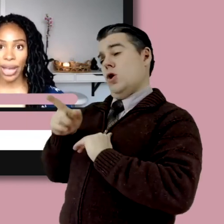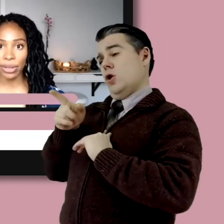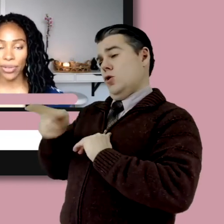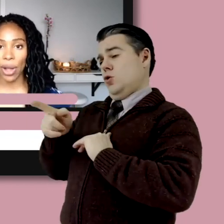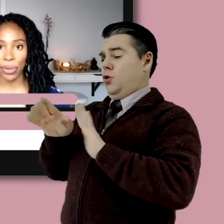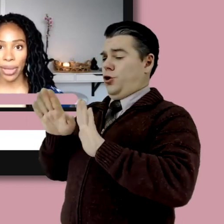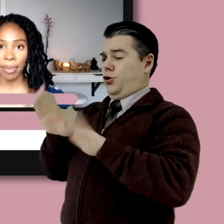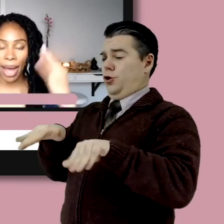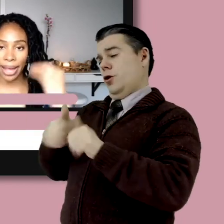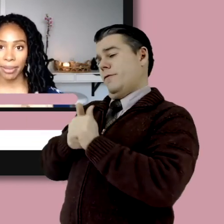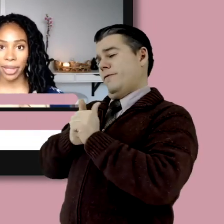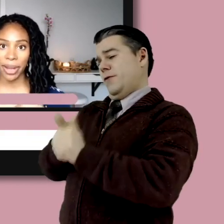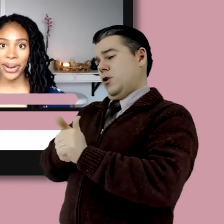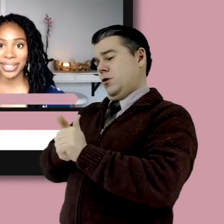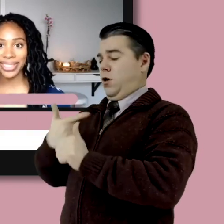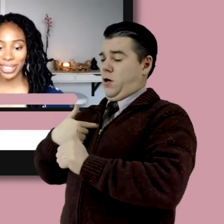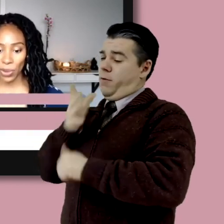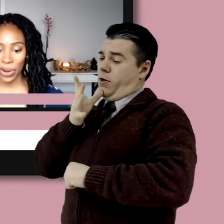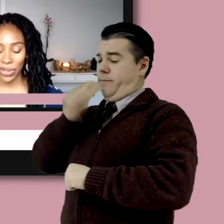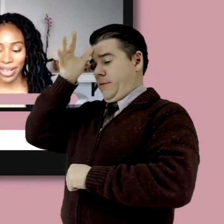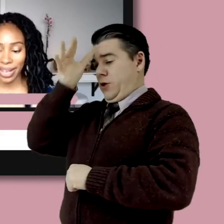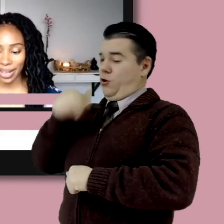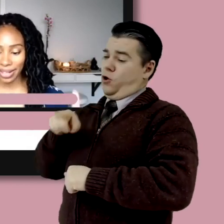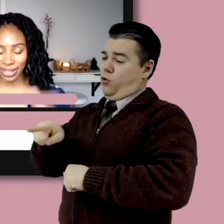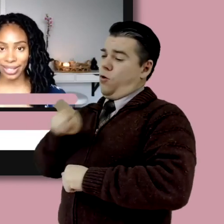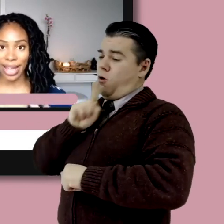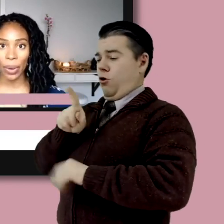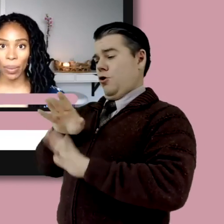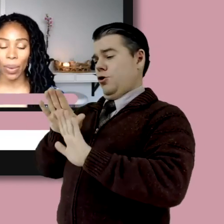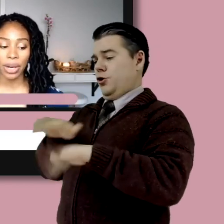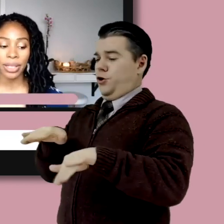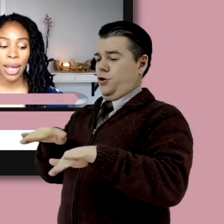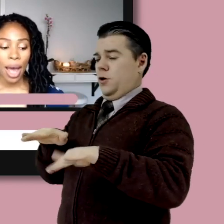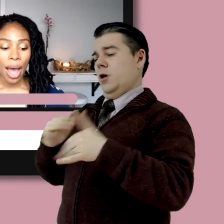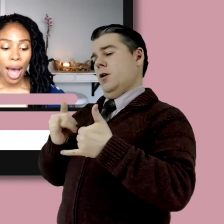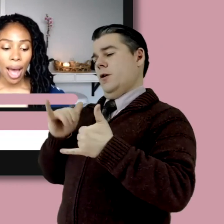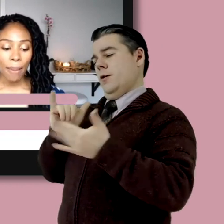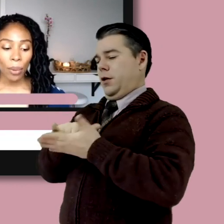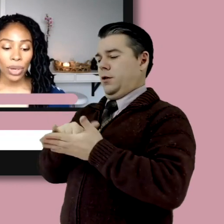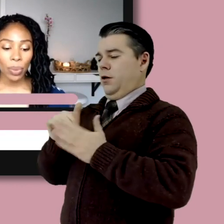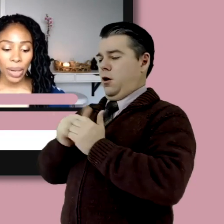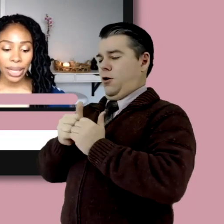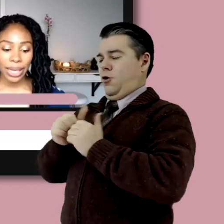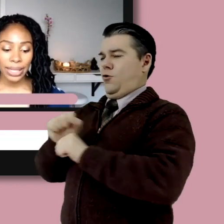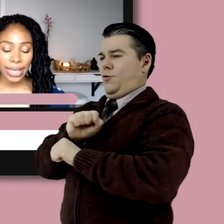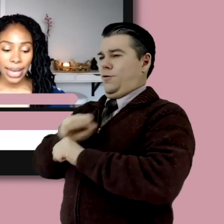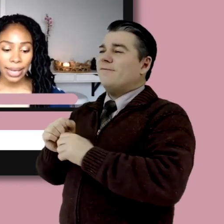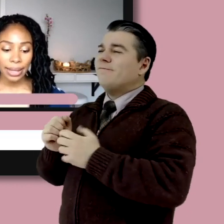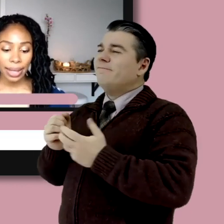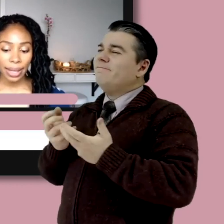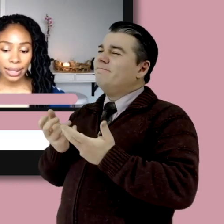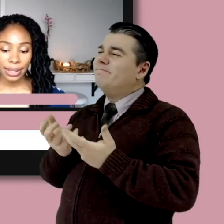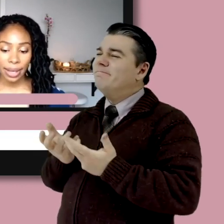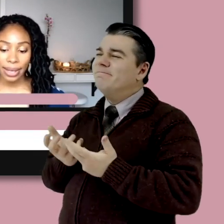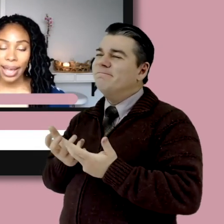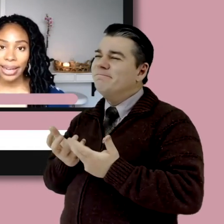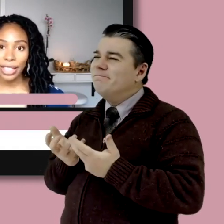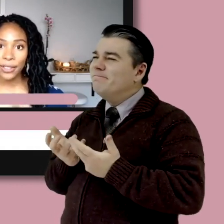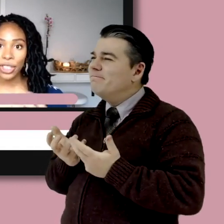the child, follow them. I am the parent, you are the kid. This is how it works. When really it's like,